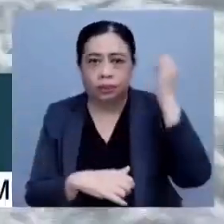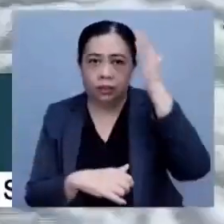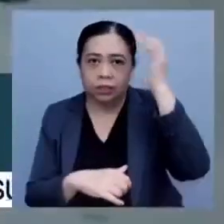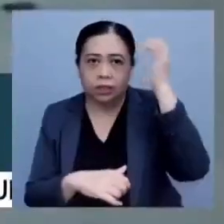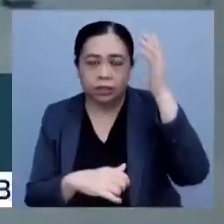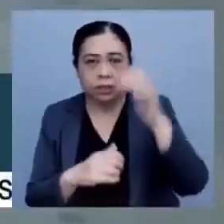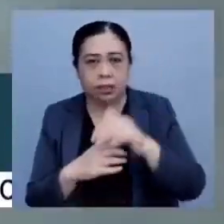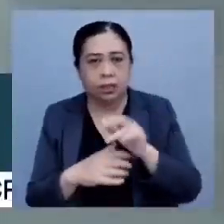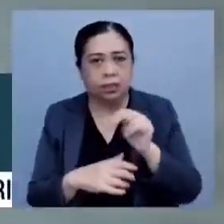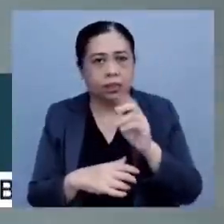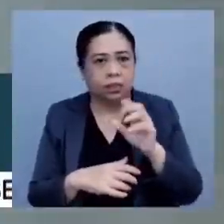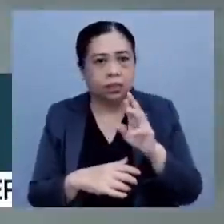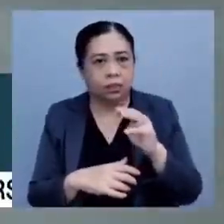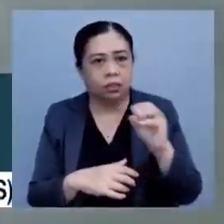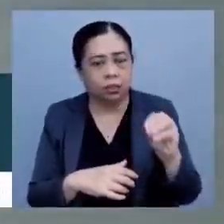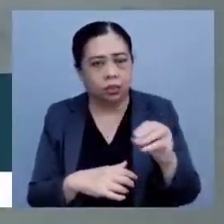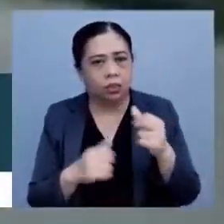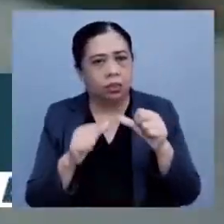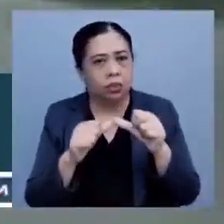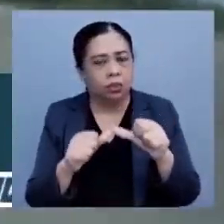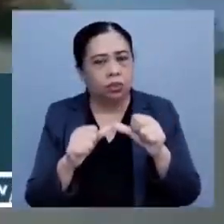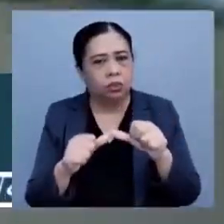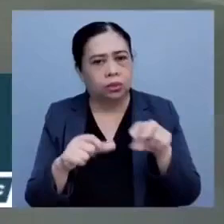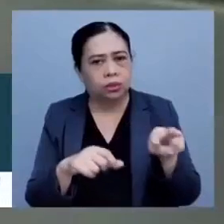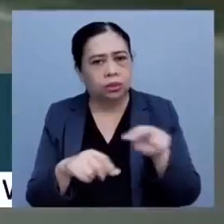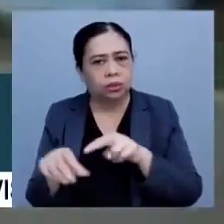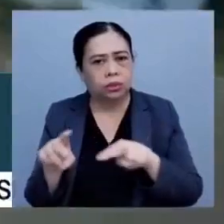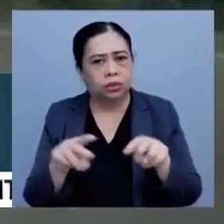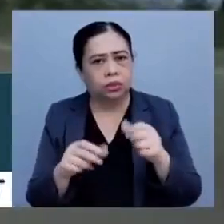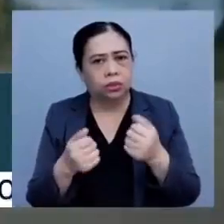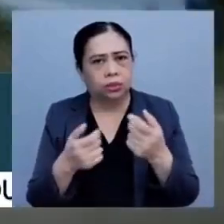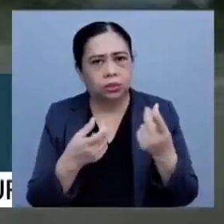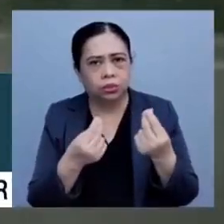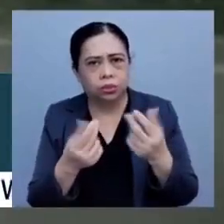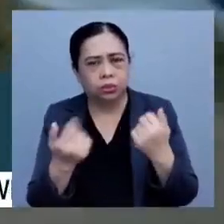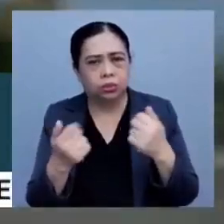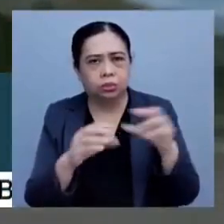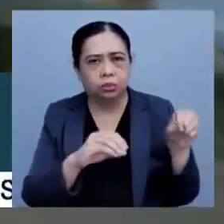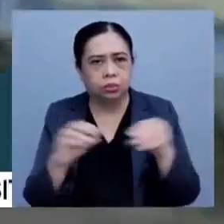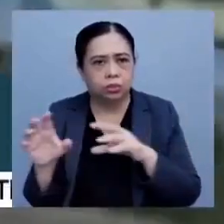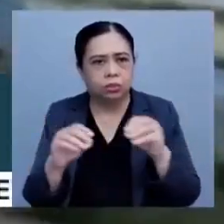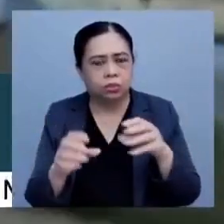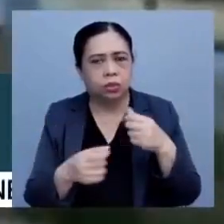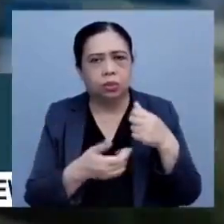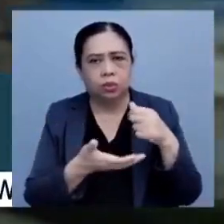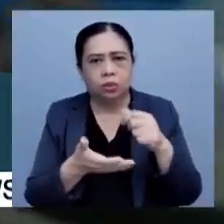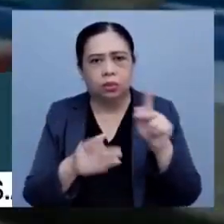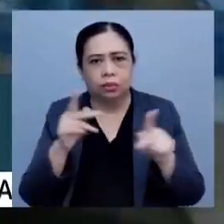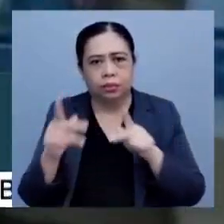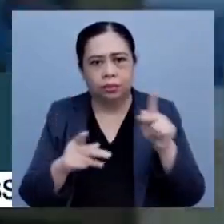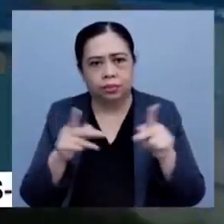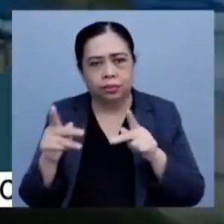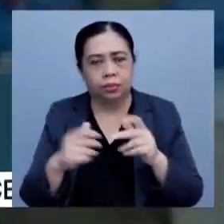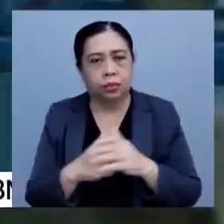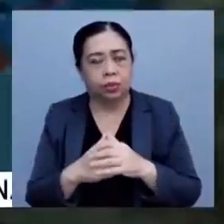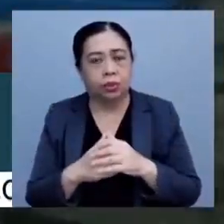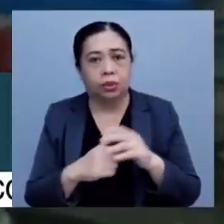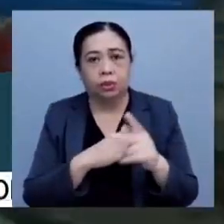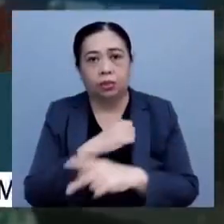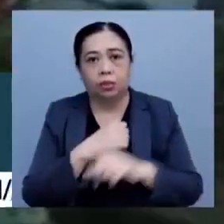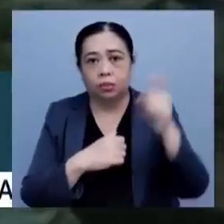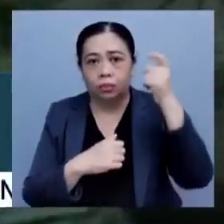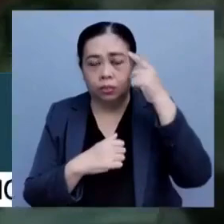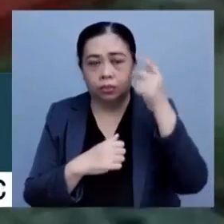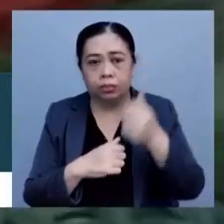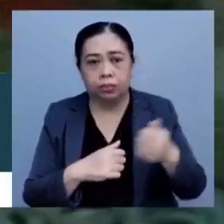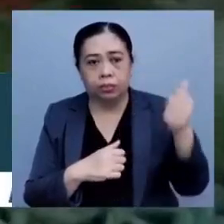and Management convened to strategize for potential impacts of Typhoon Jenny. The provincial government has advised